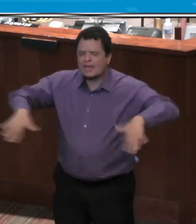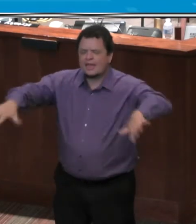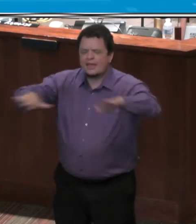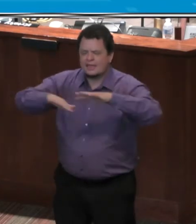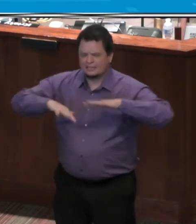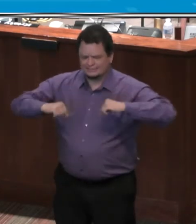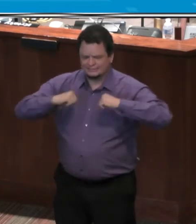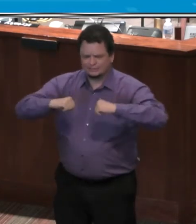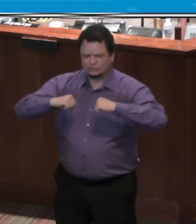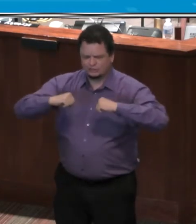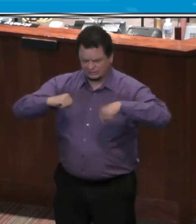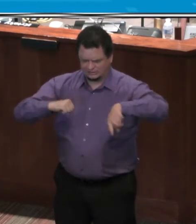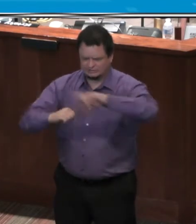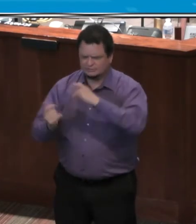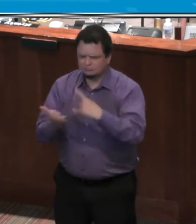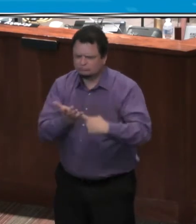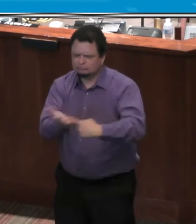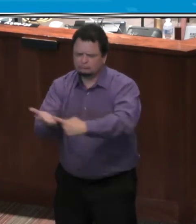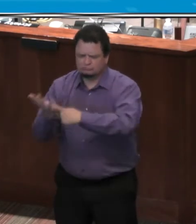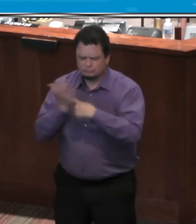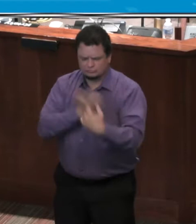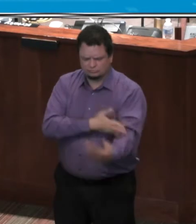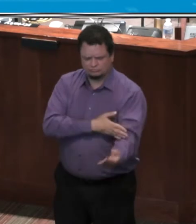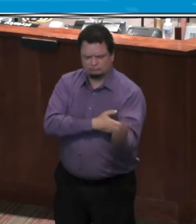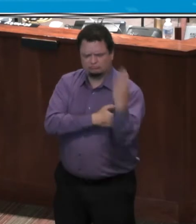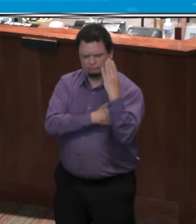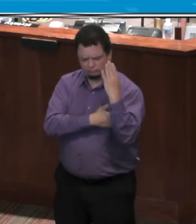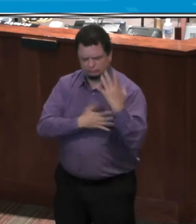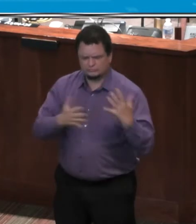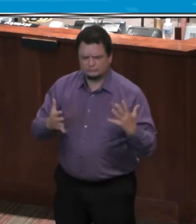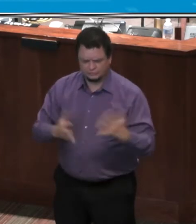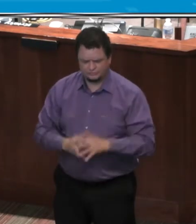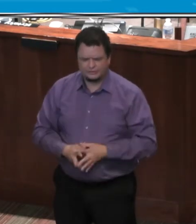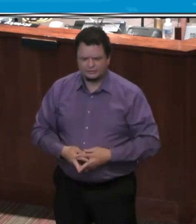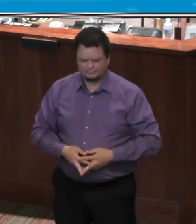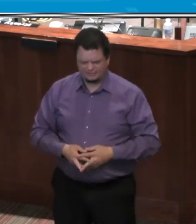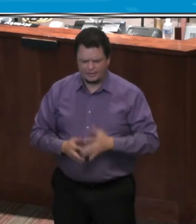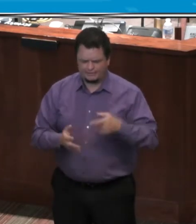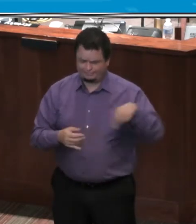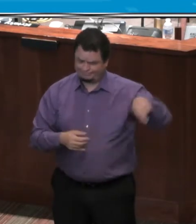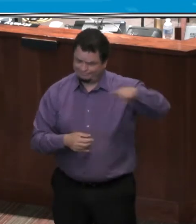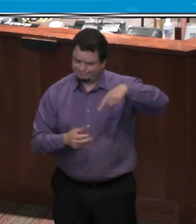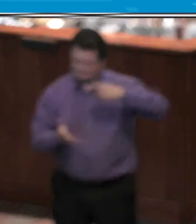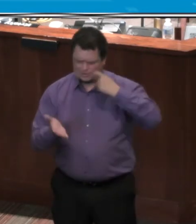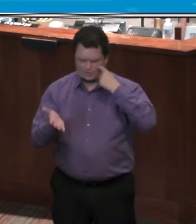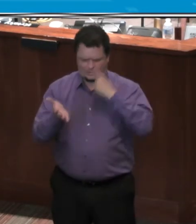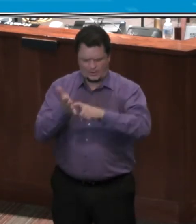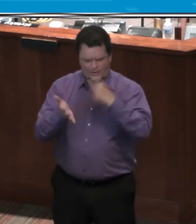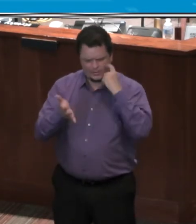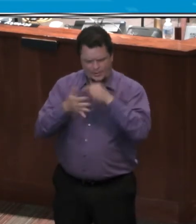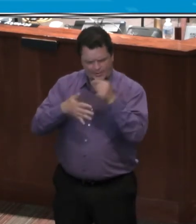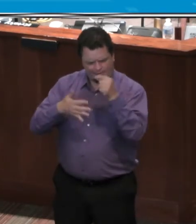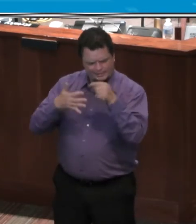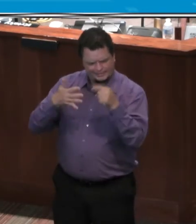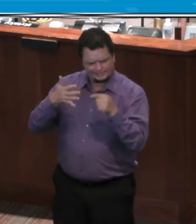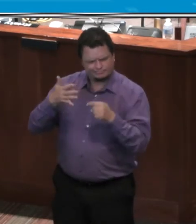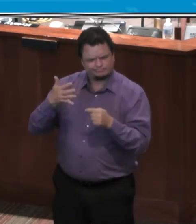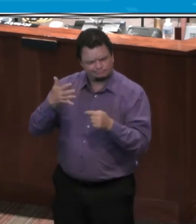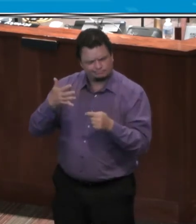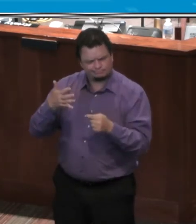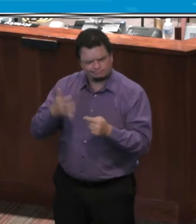presentation, and just a couple of observations from that. One of which is that it looks like just-in-time